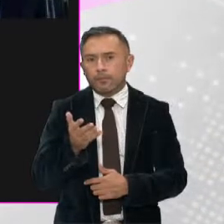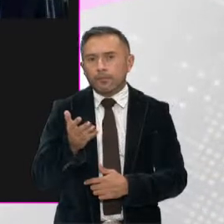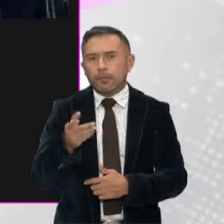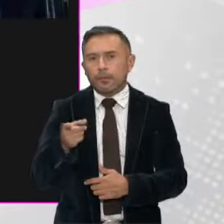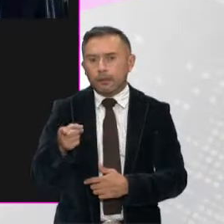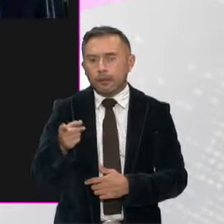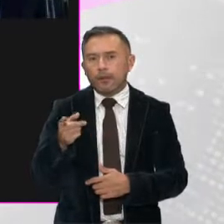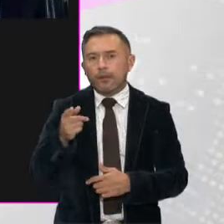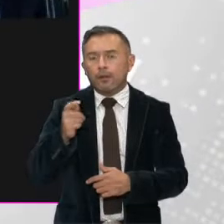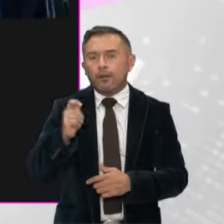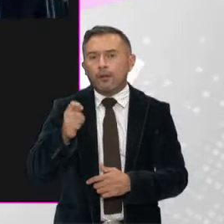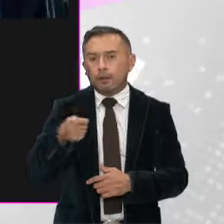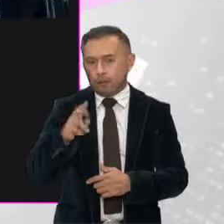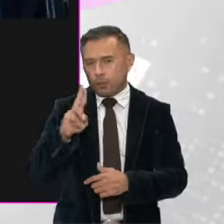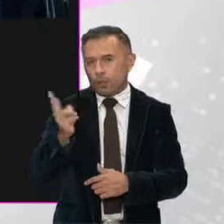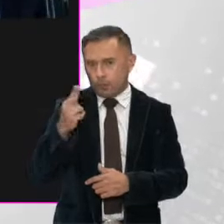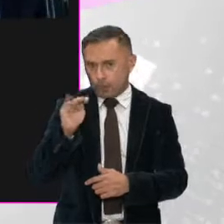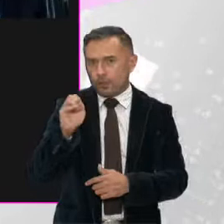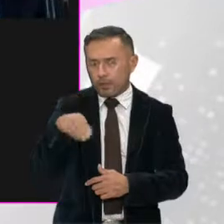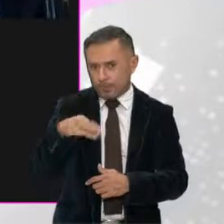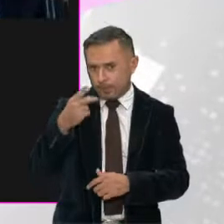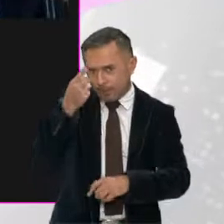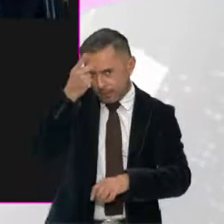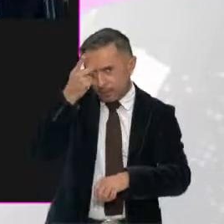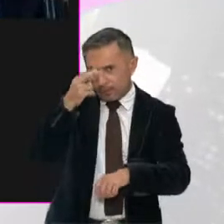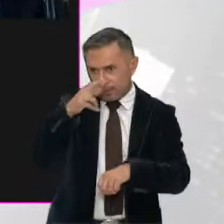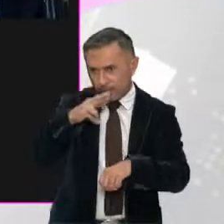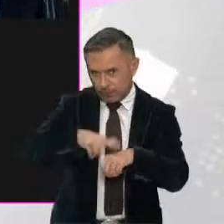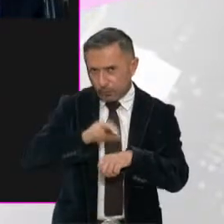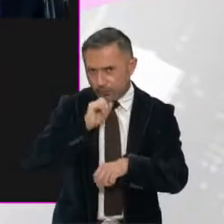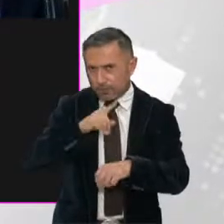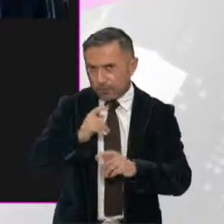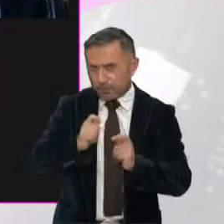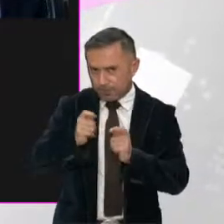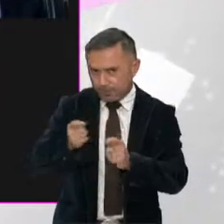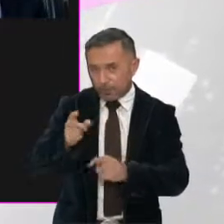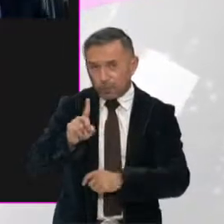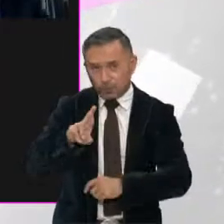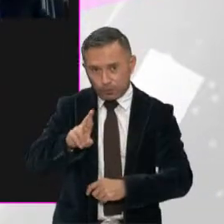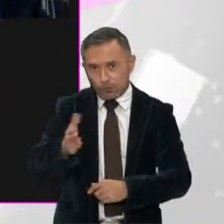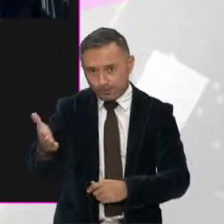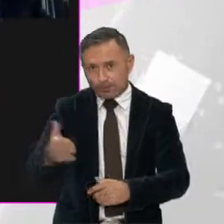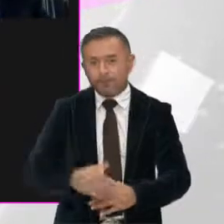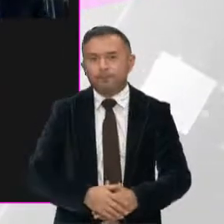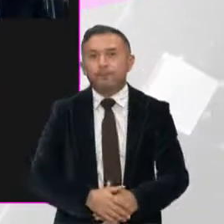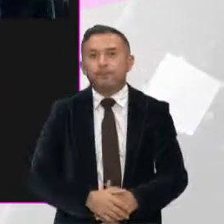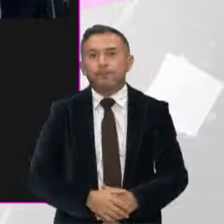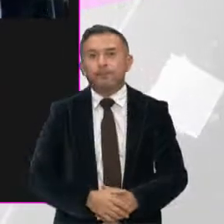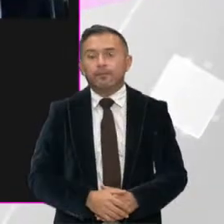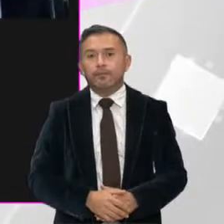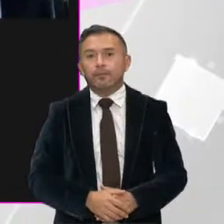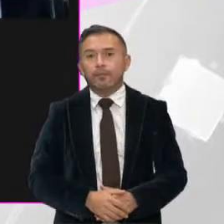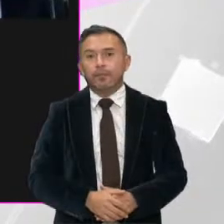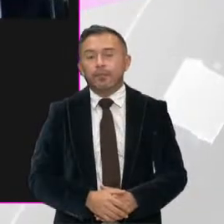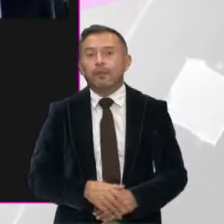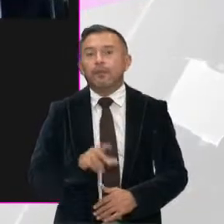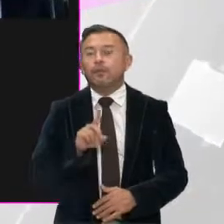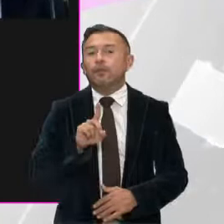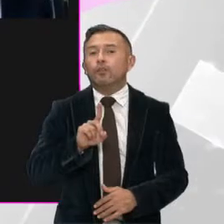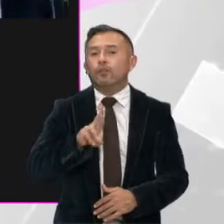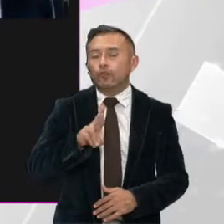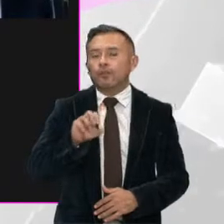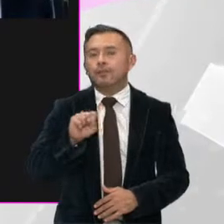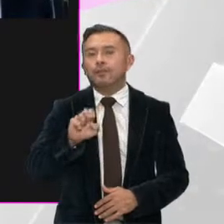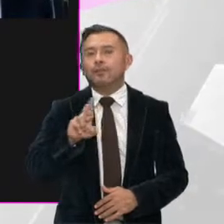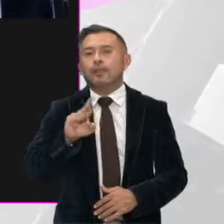al director de la UNAM. to the director of the Law School of the UNAM.